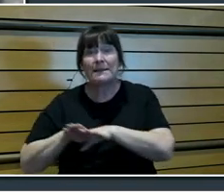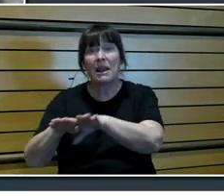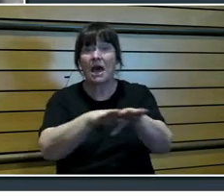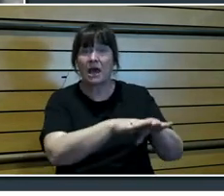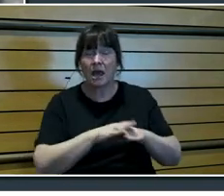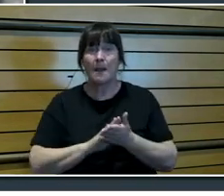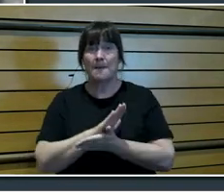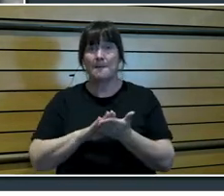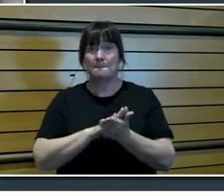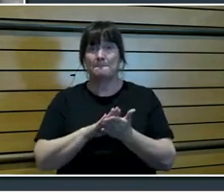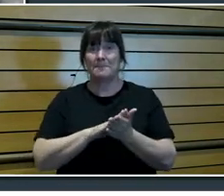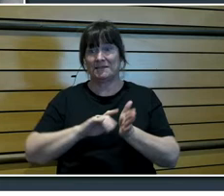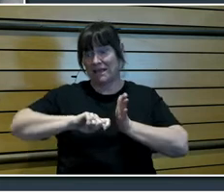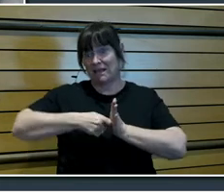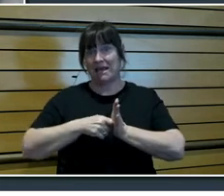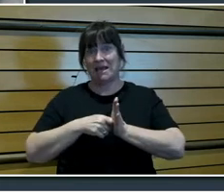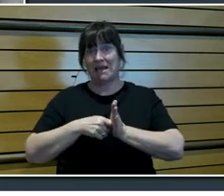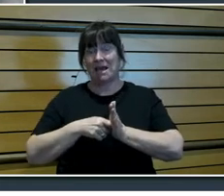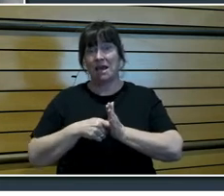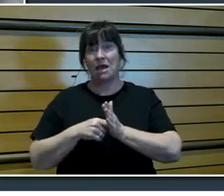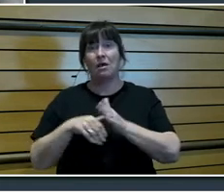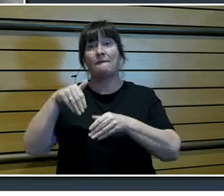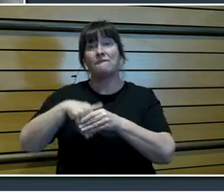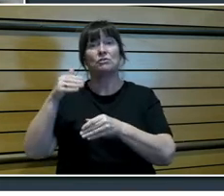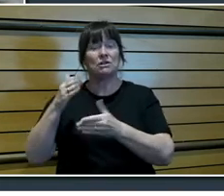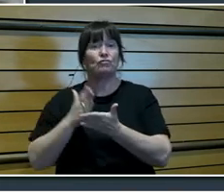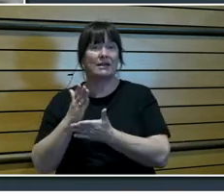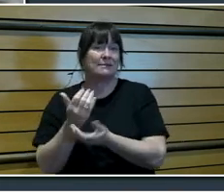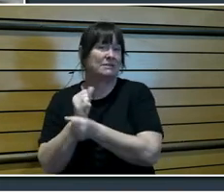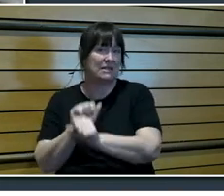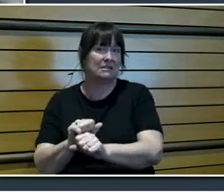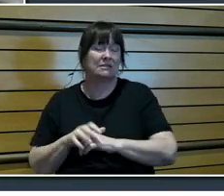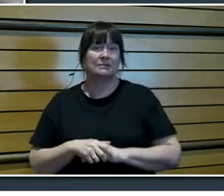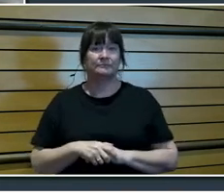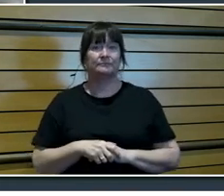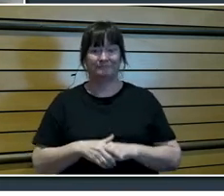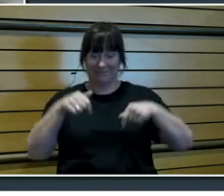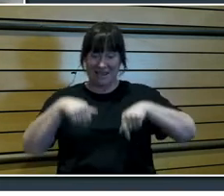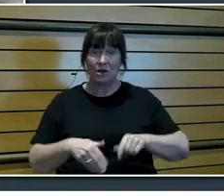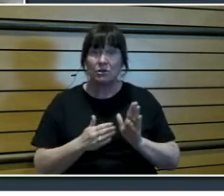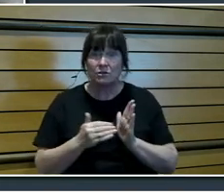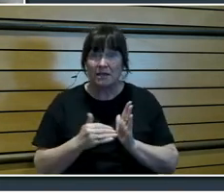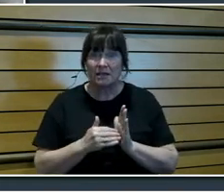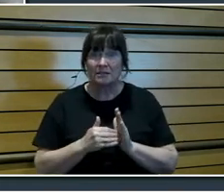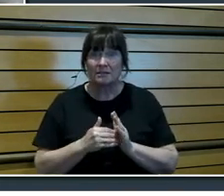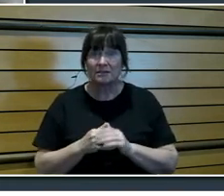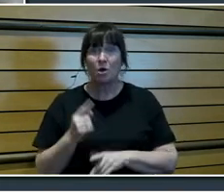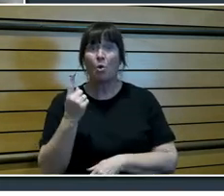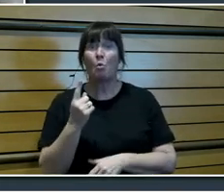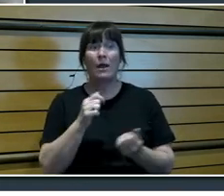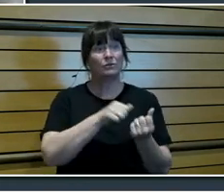that ensure key constitutional interests are protected. In our democracy, only one treaty partner misses out.